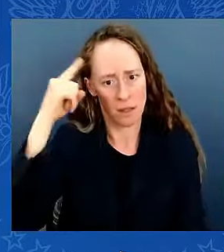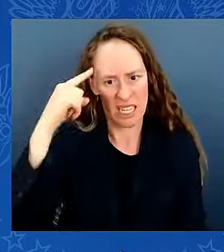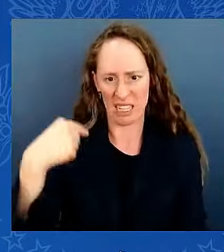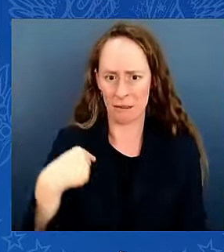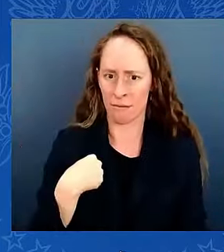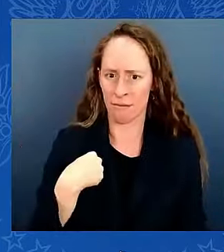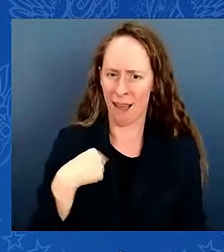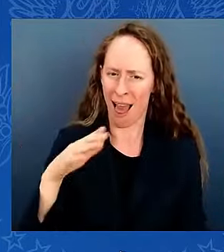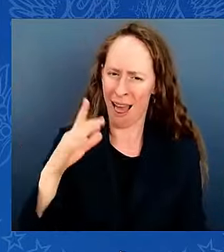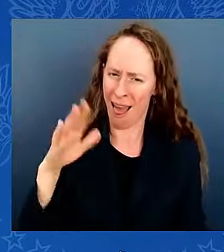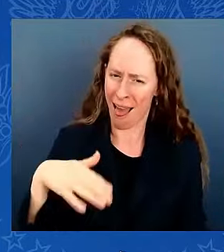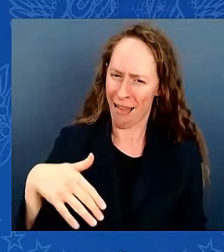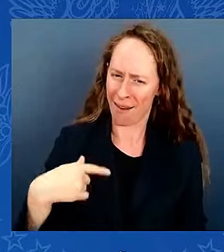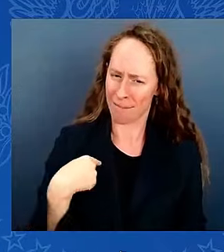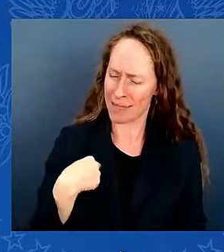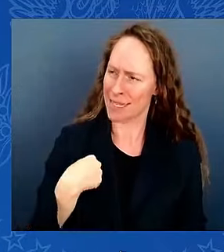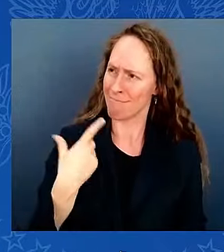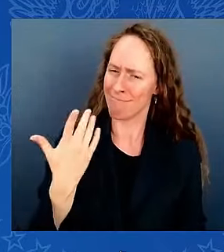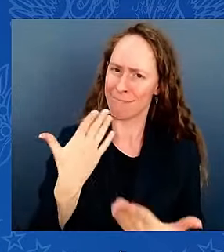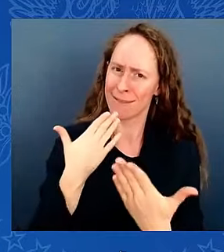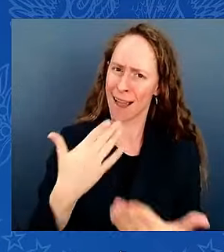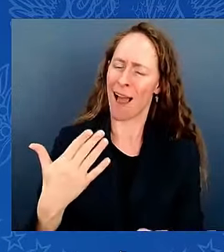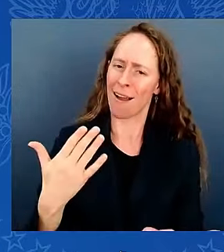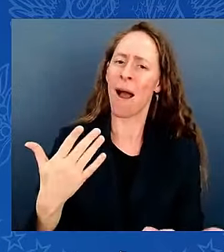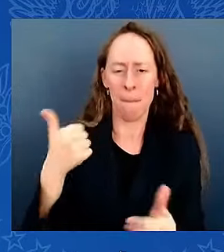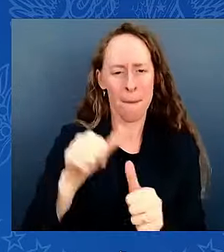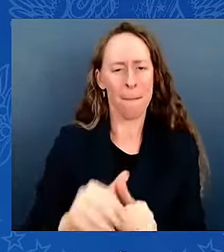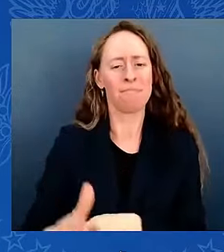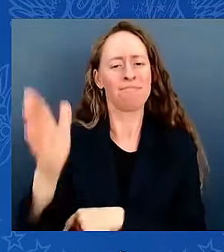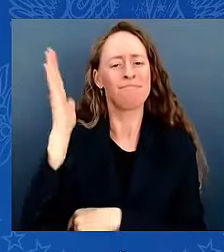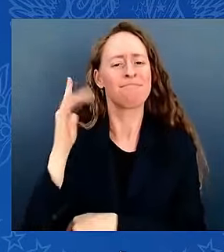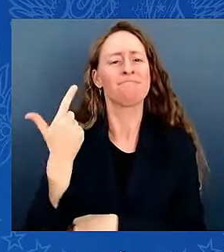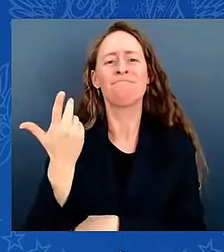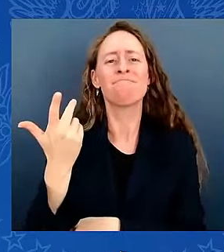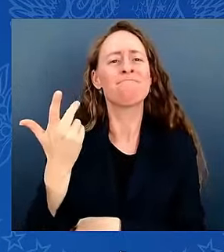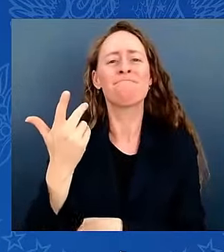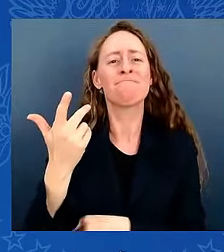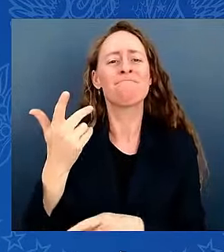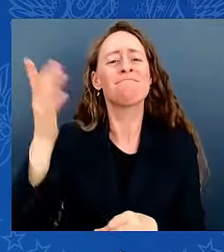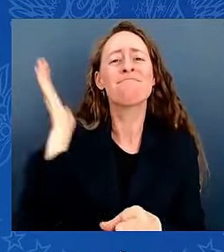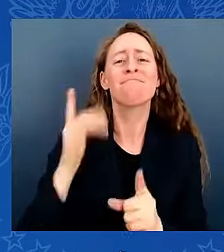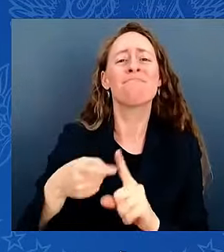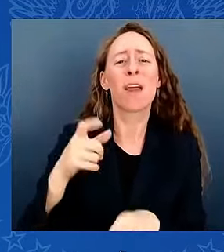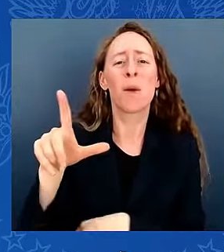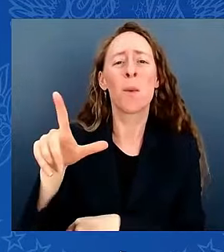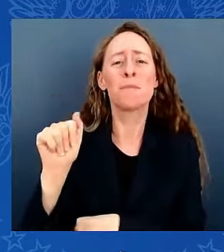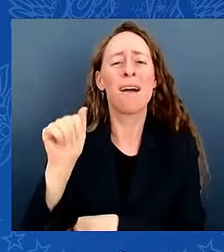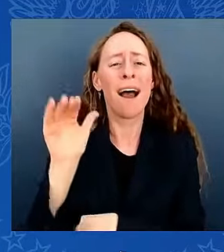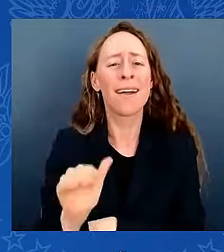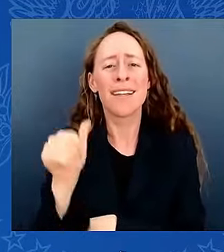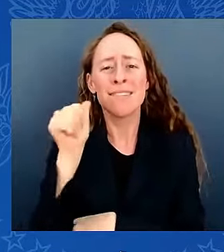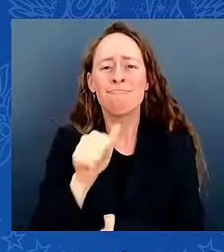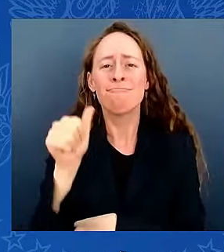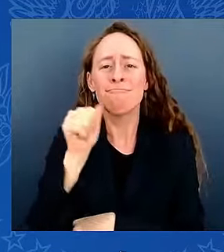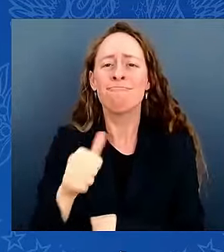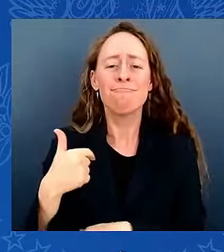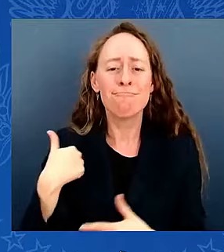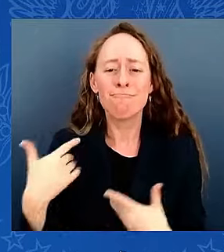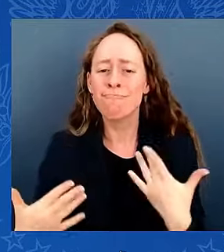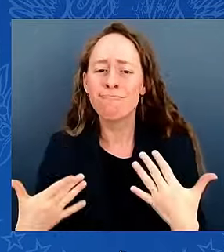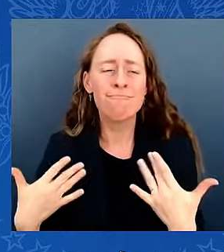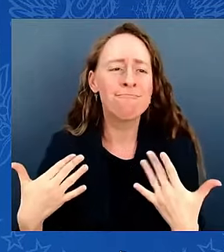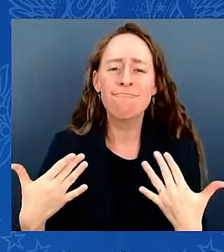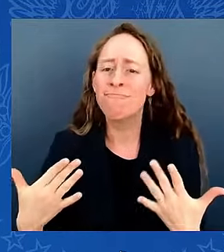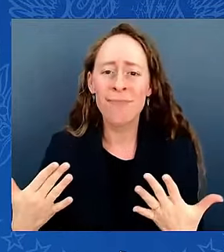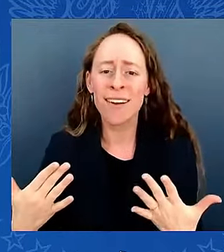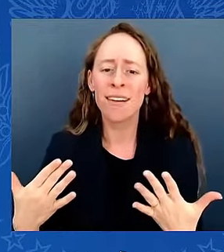from Clinton, Louisiana, get to show that Black people deserve to be in all the spaces. So thank